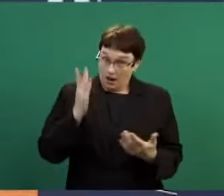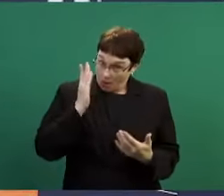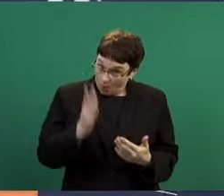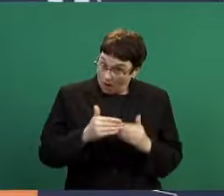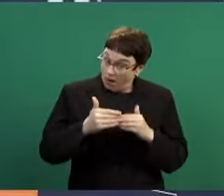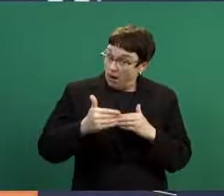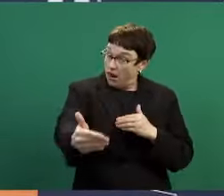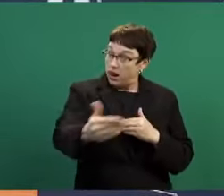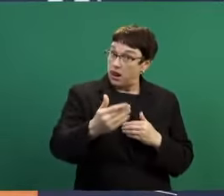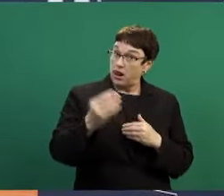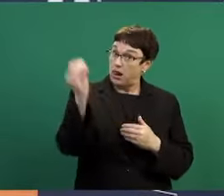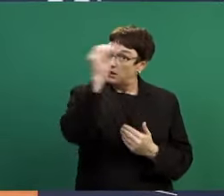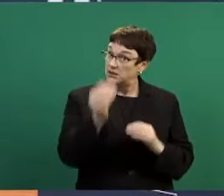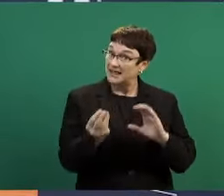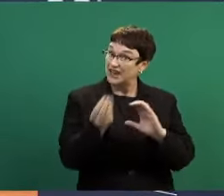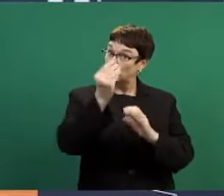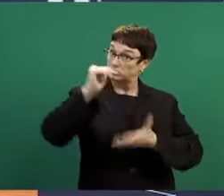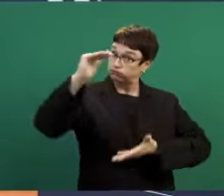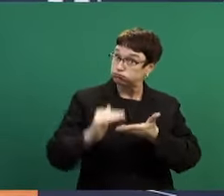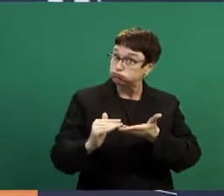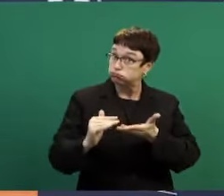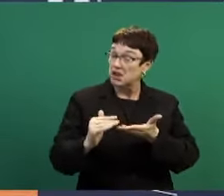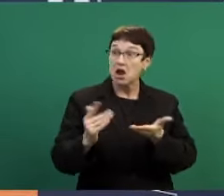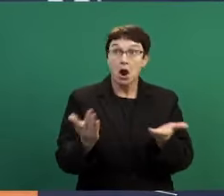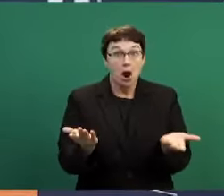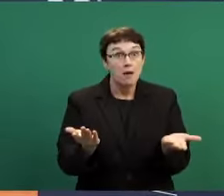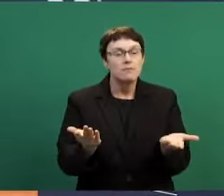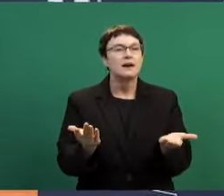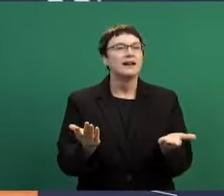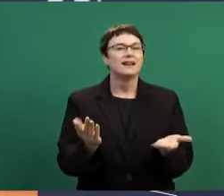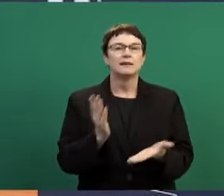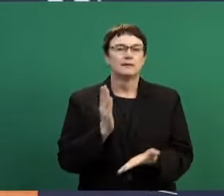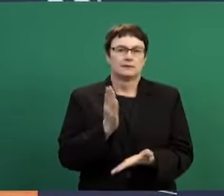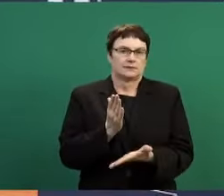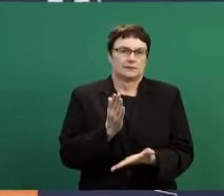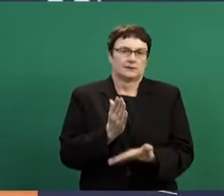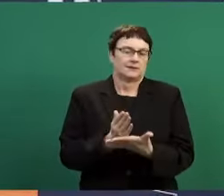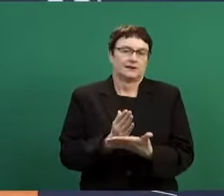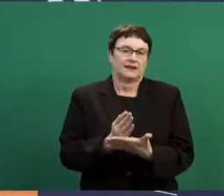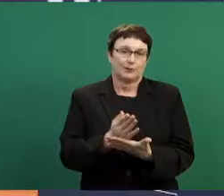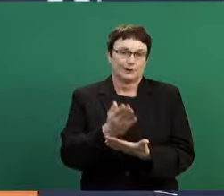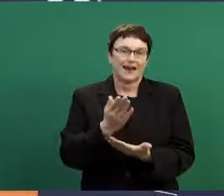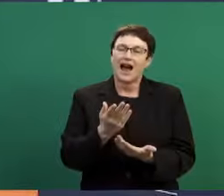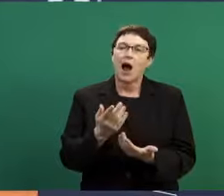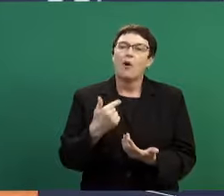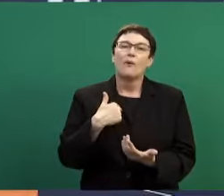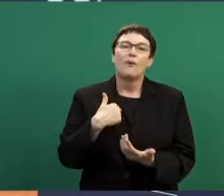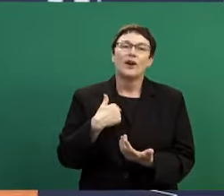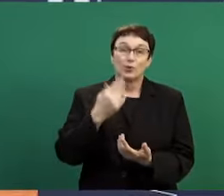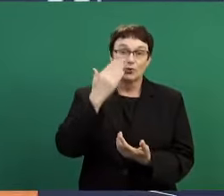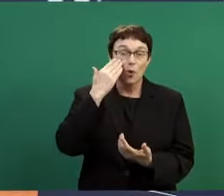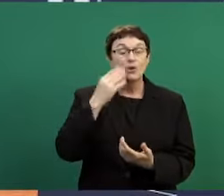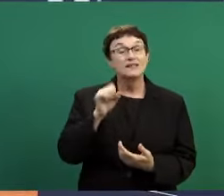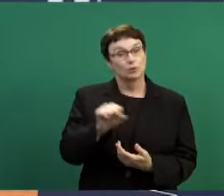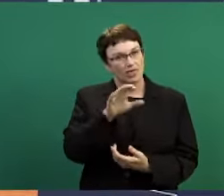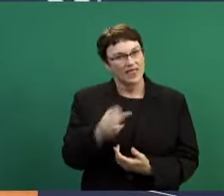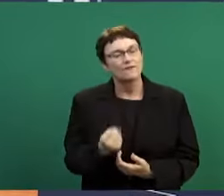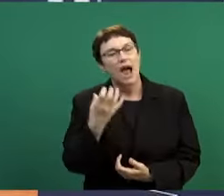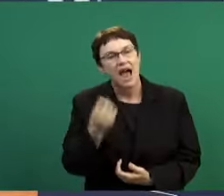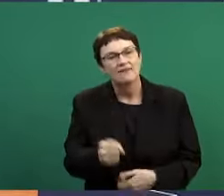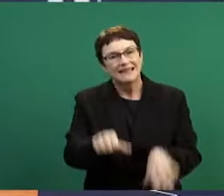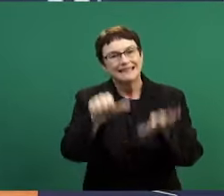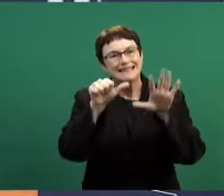being a central banker. There isn't a shortage of advice. And in South Africa, there are 60 million people out